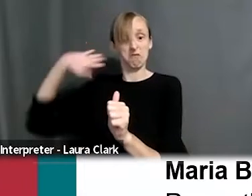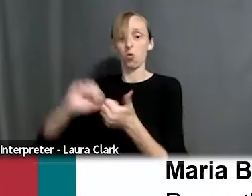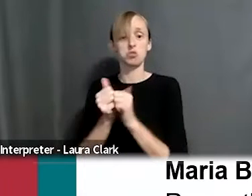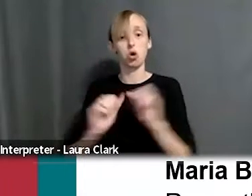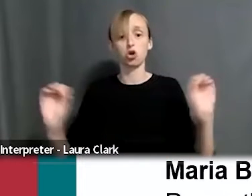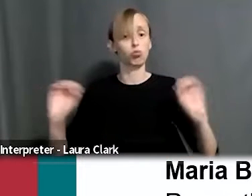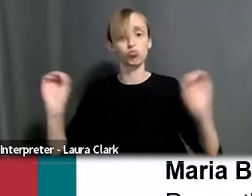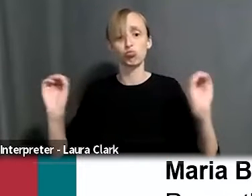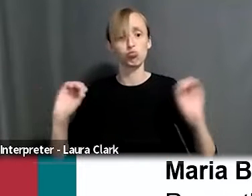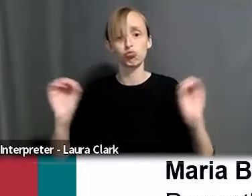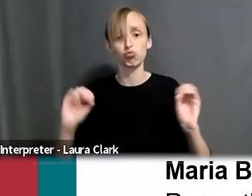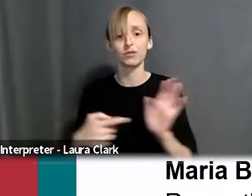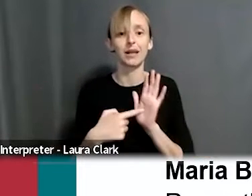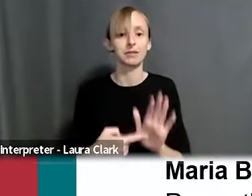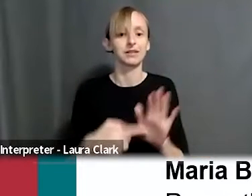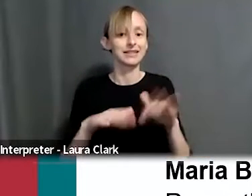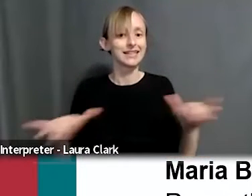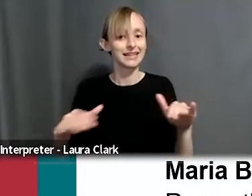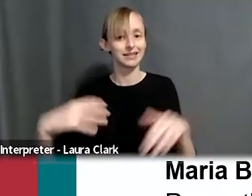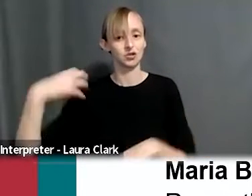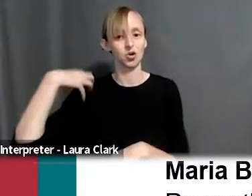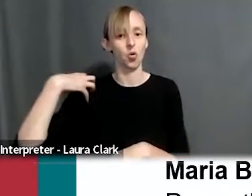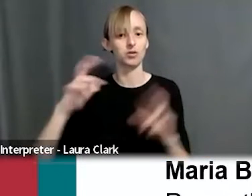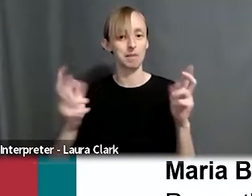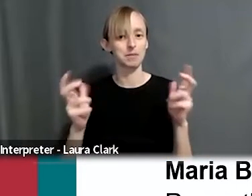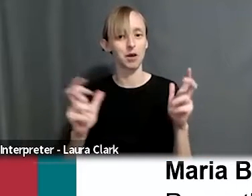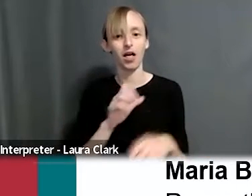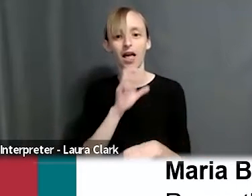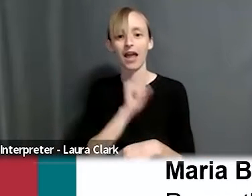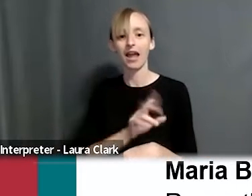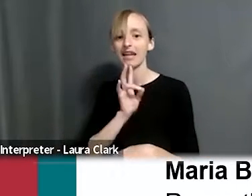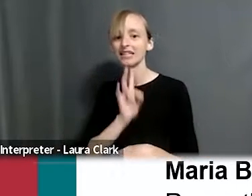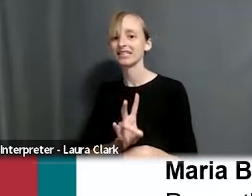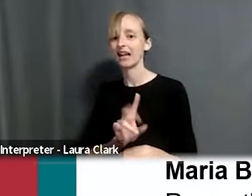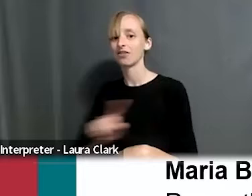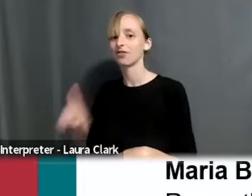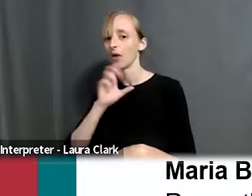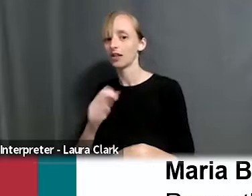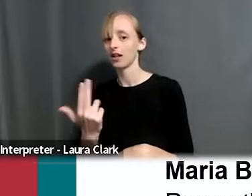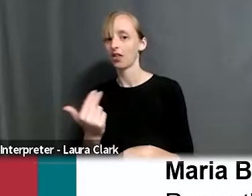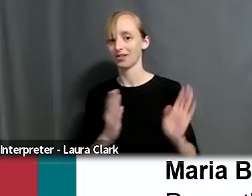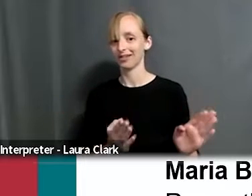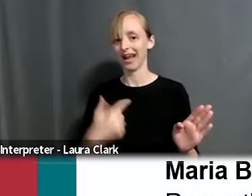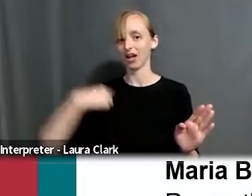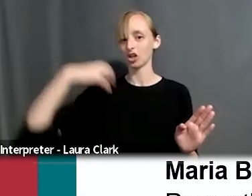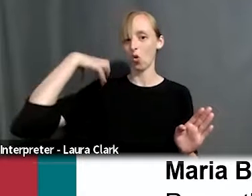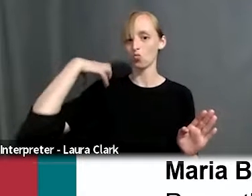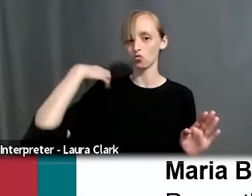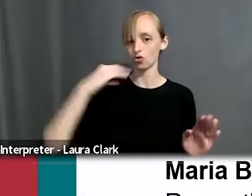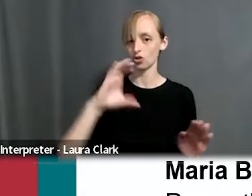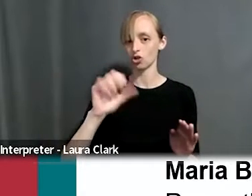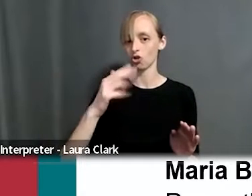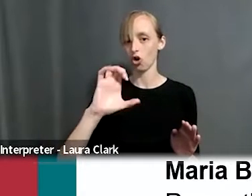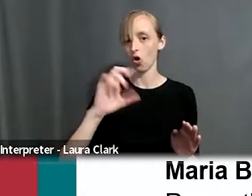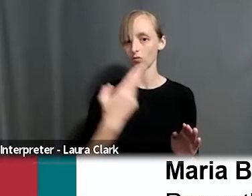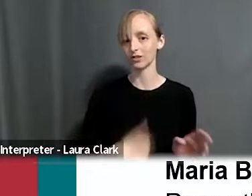little kids in basketball, like usually 7 to 13-year-olds. And then I also coach our adult teams, and probably 3/4 of our